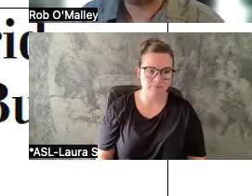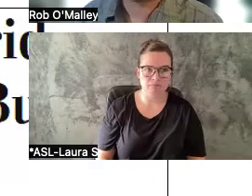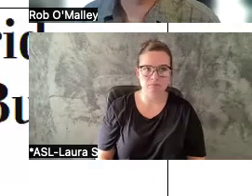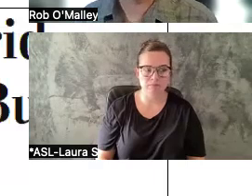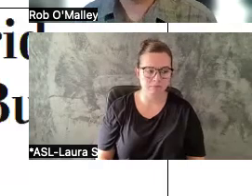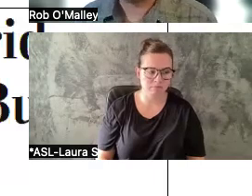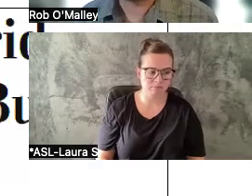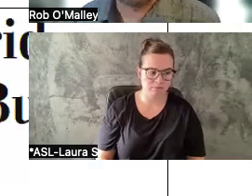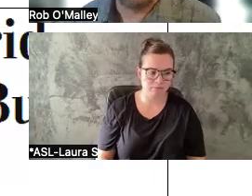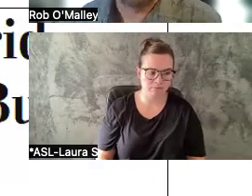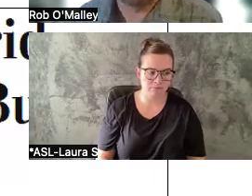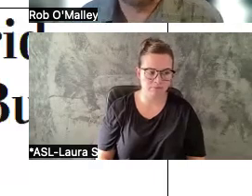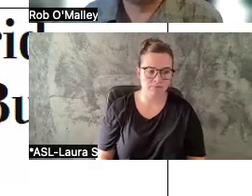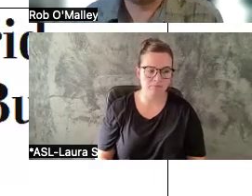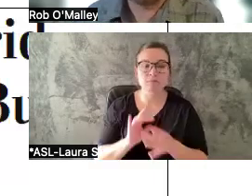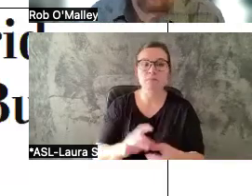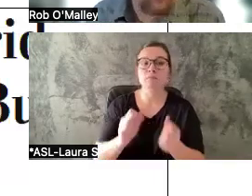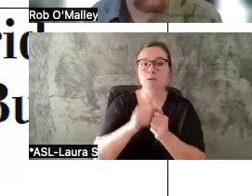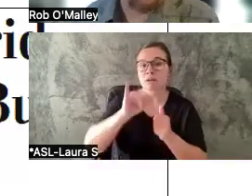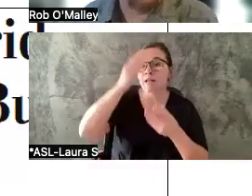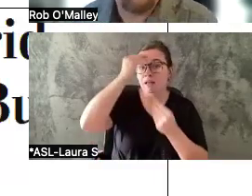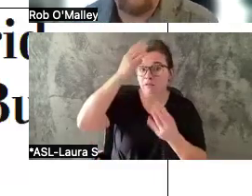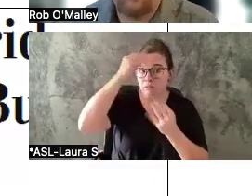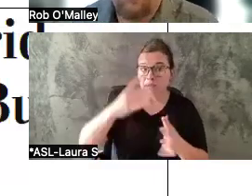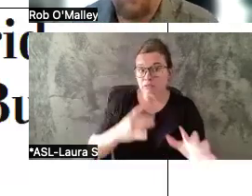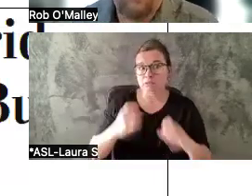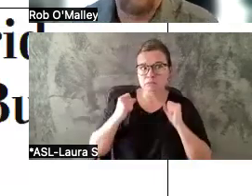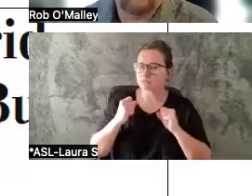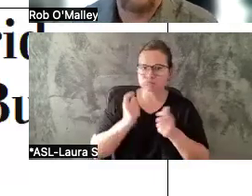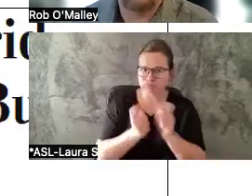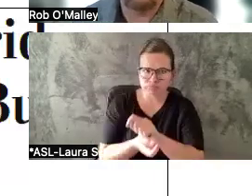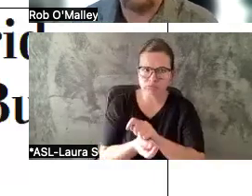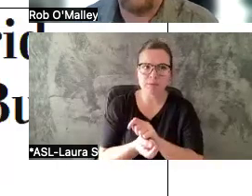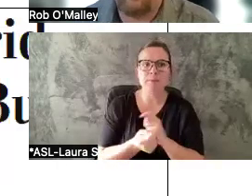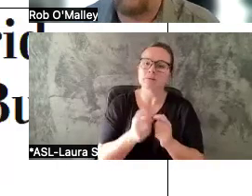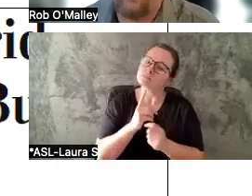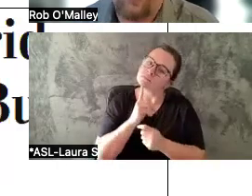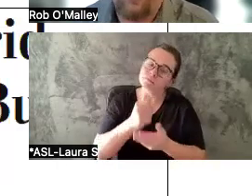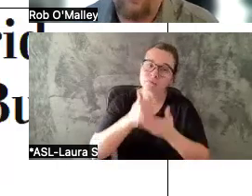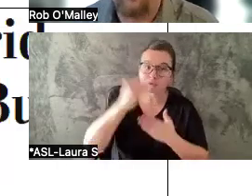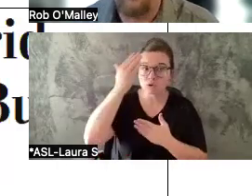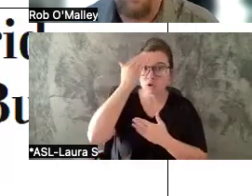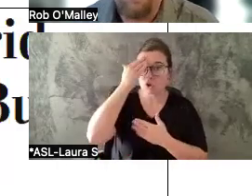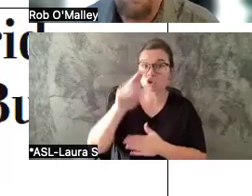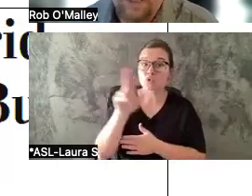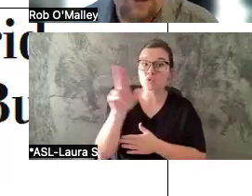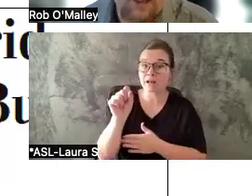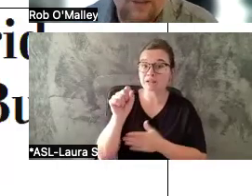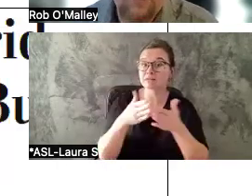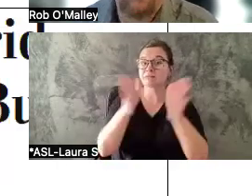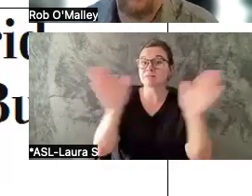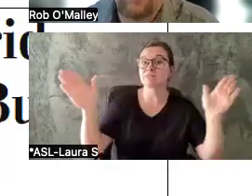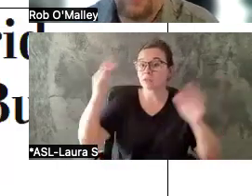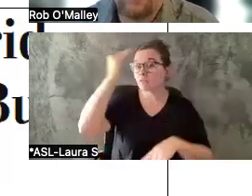In the context of that rapid advance, it's helpful to note that the US public's familiarity with